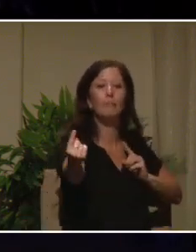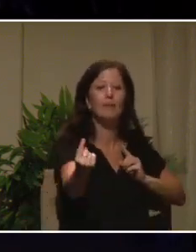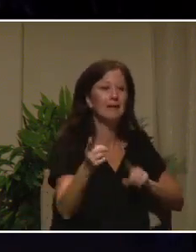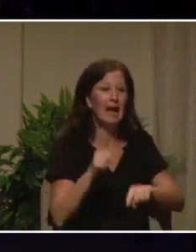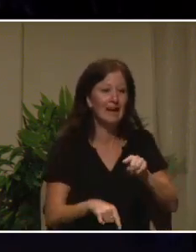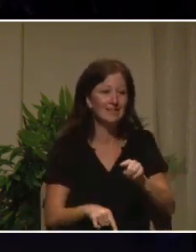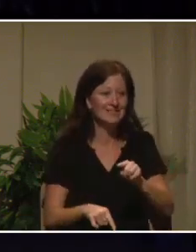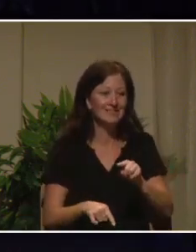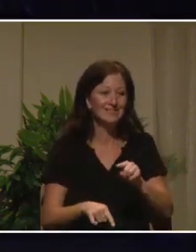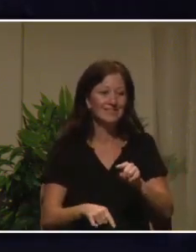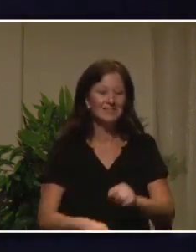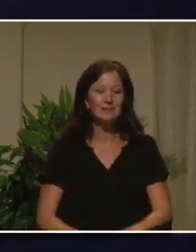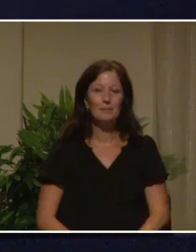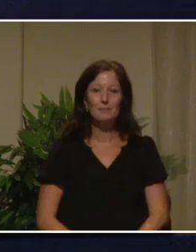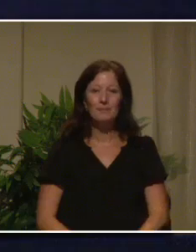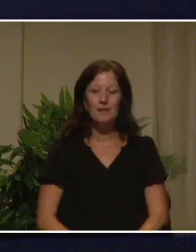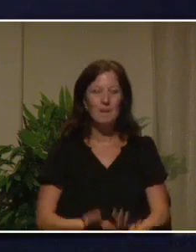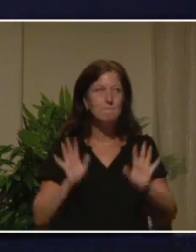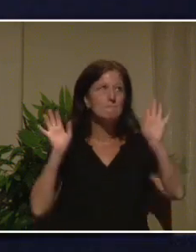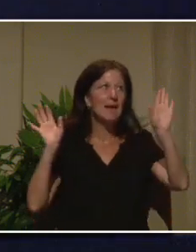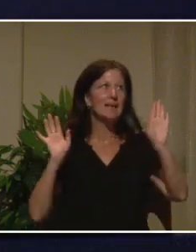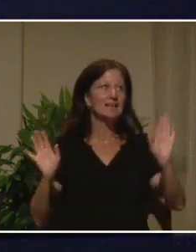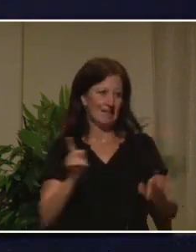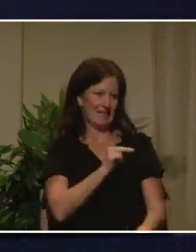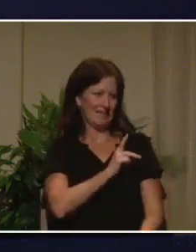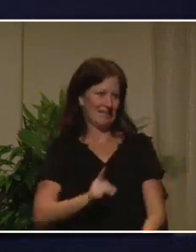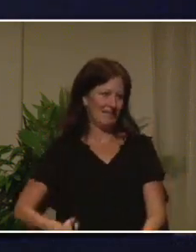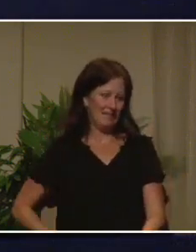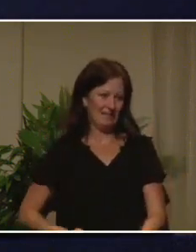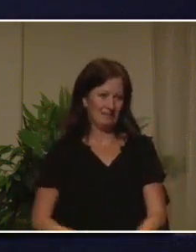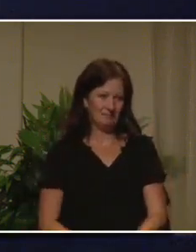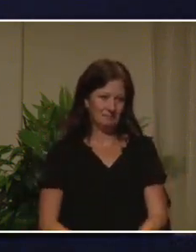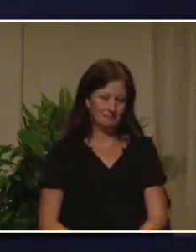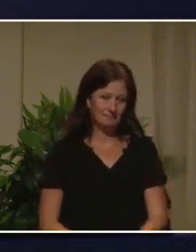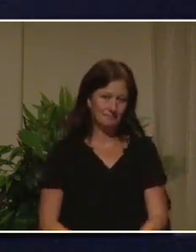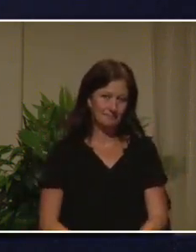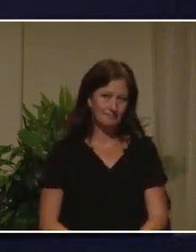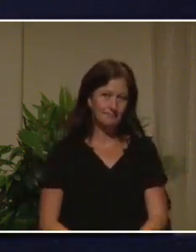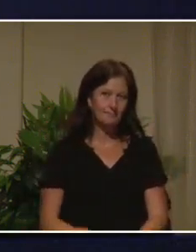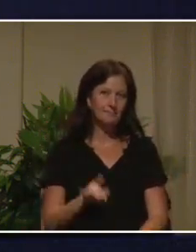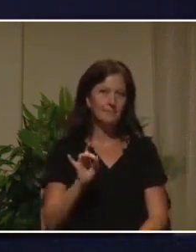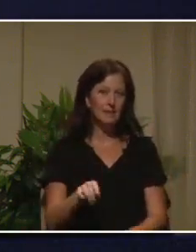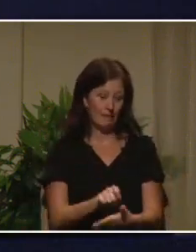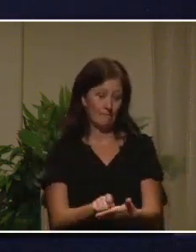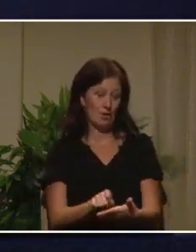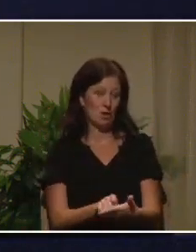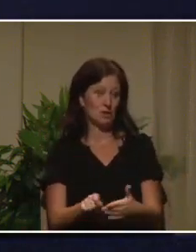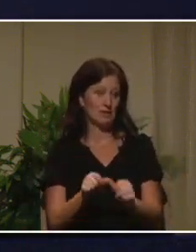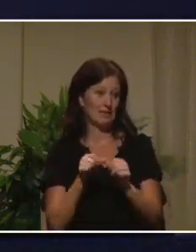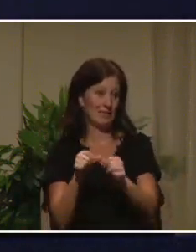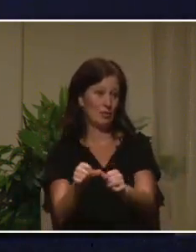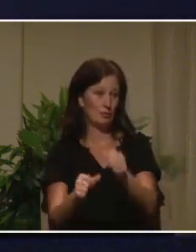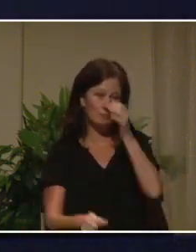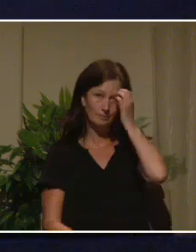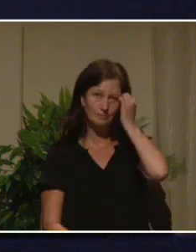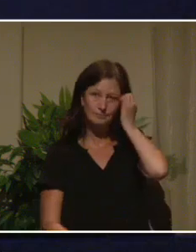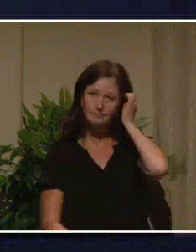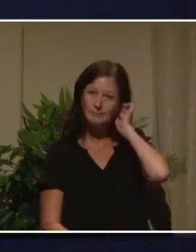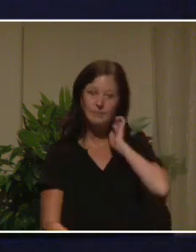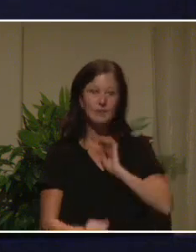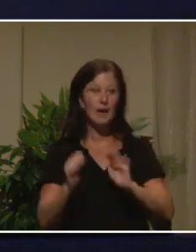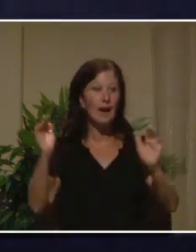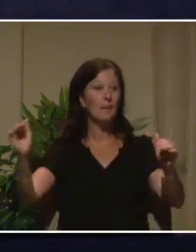Such is the royalty, the majesty of God. And then the passage goes on and it says this, above him